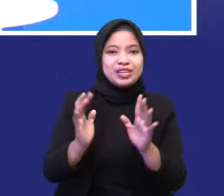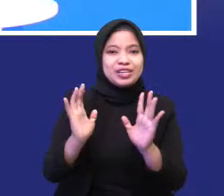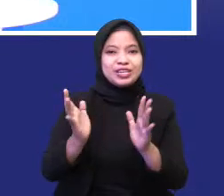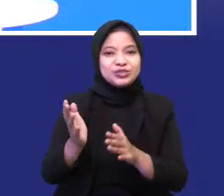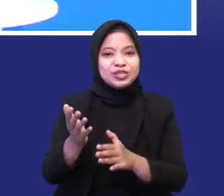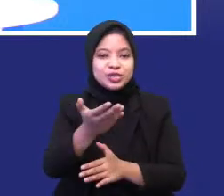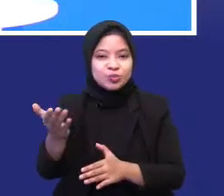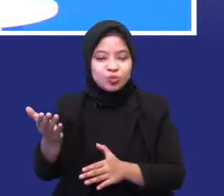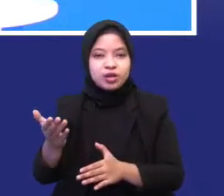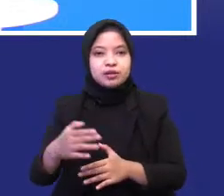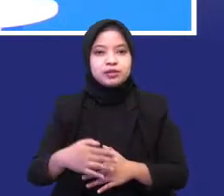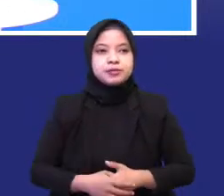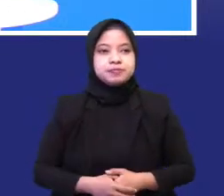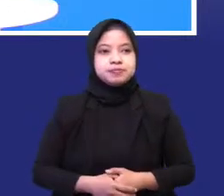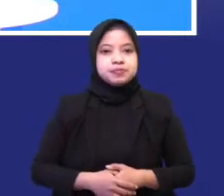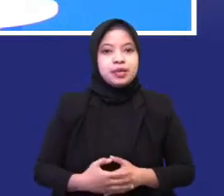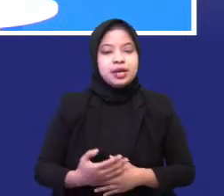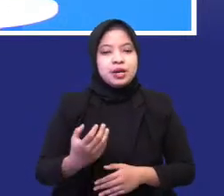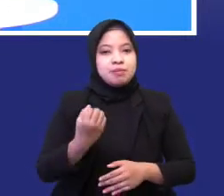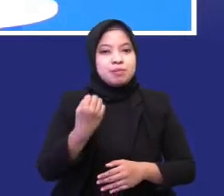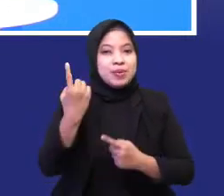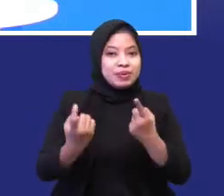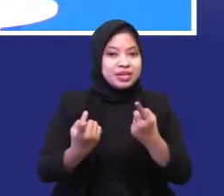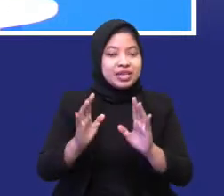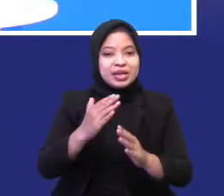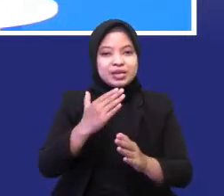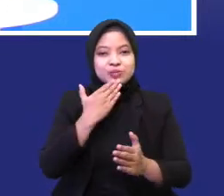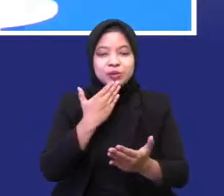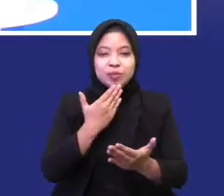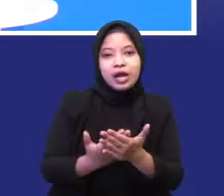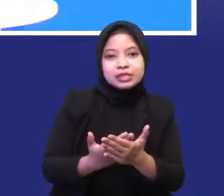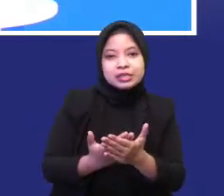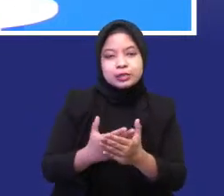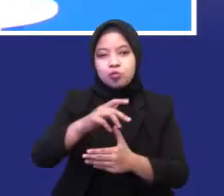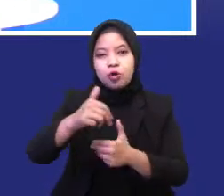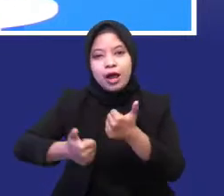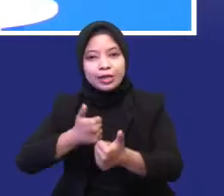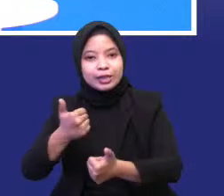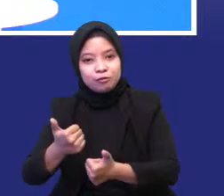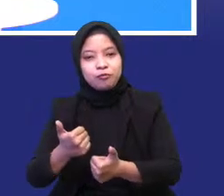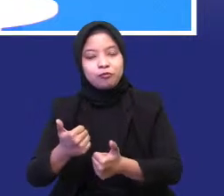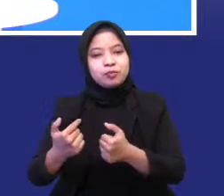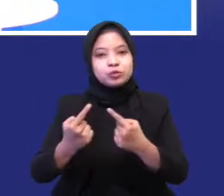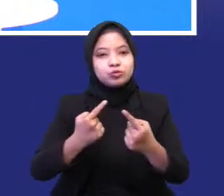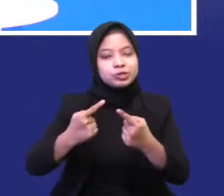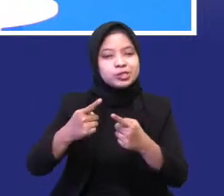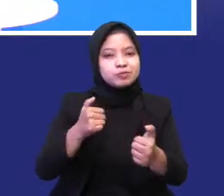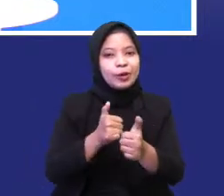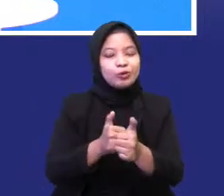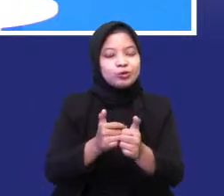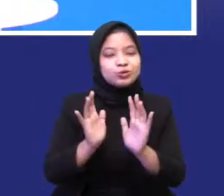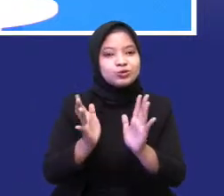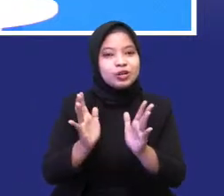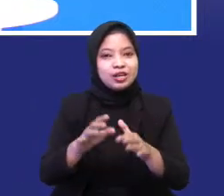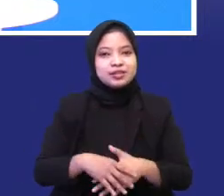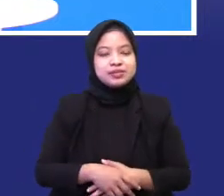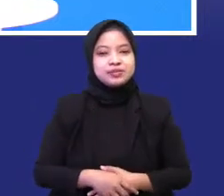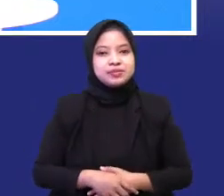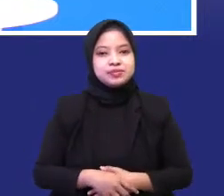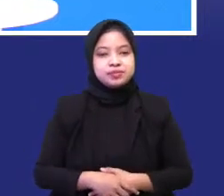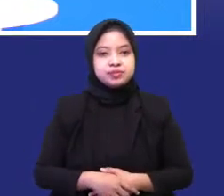you, Professor, for giving us another update. I mean, it's obviously all looking, the trend is looking so much better, which